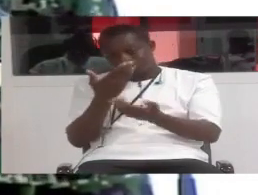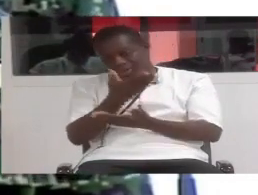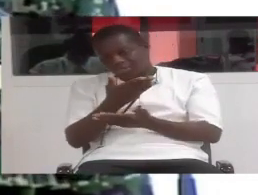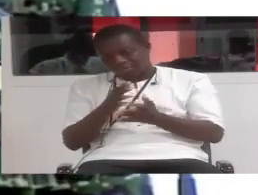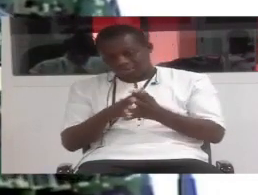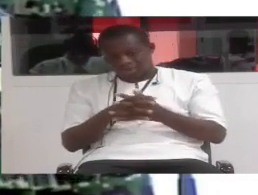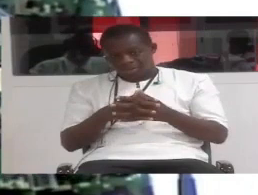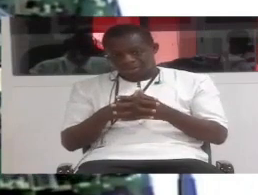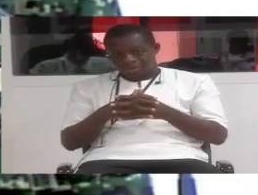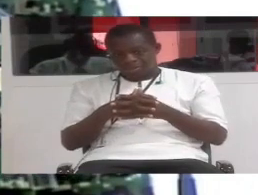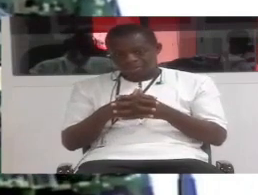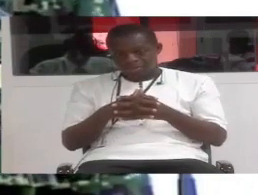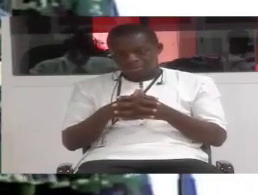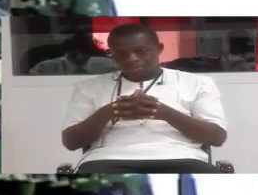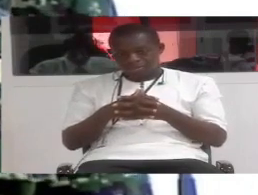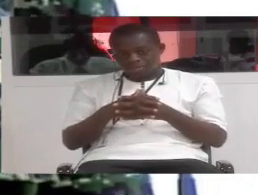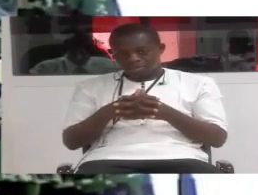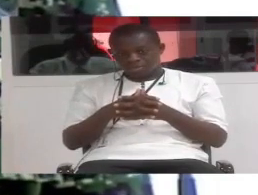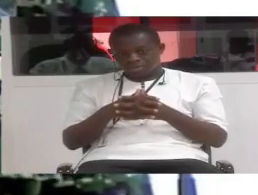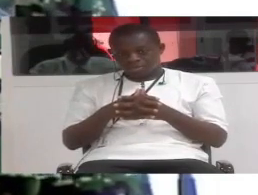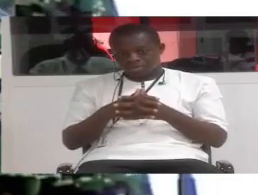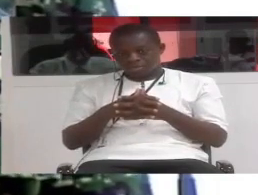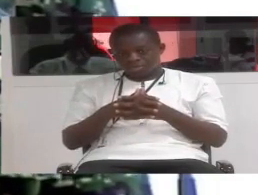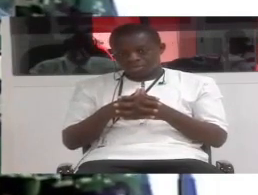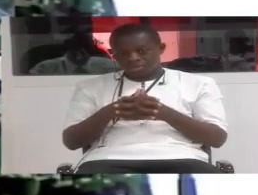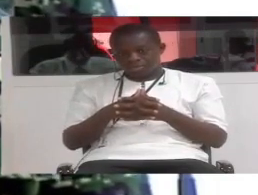were under detention. Moy